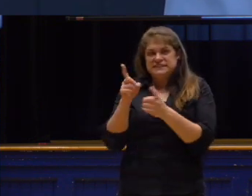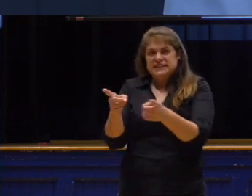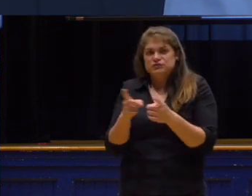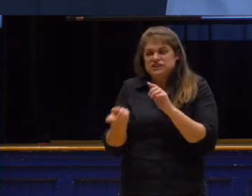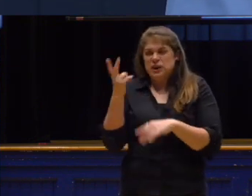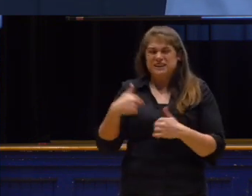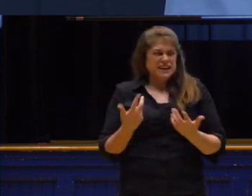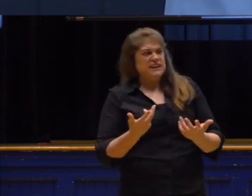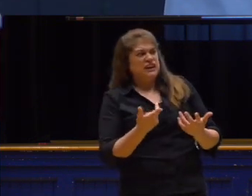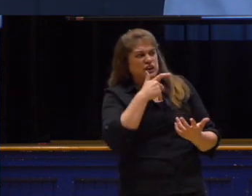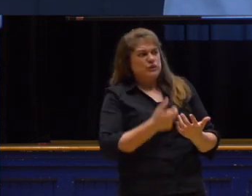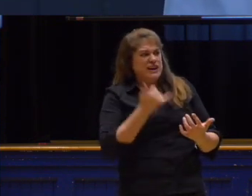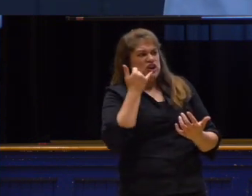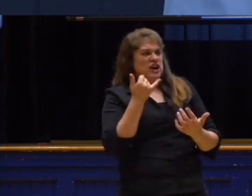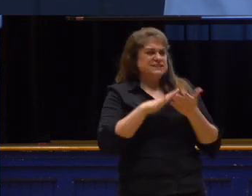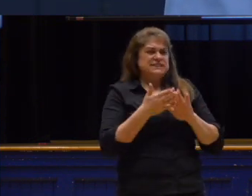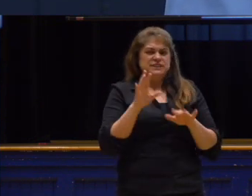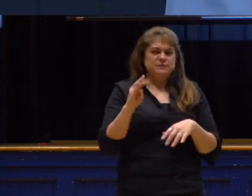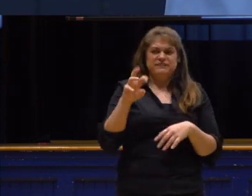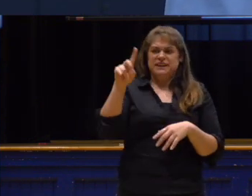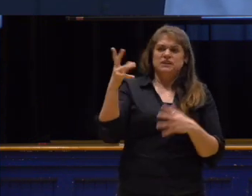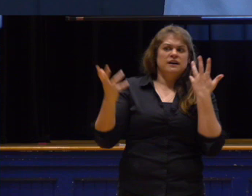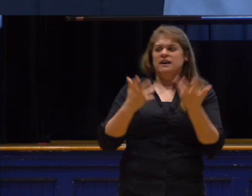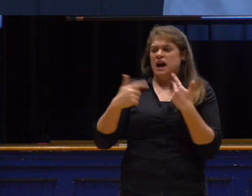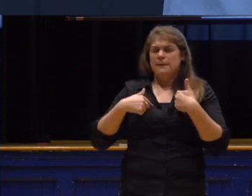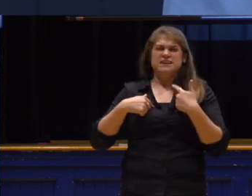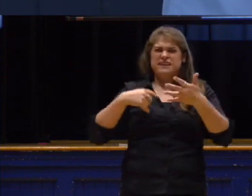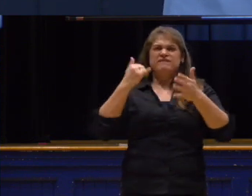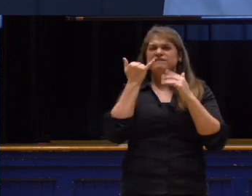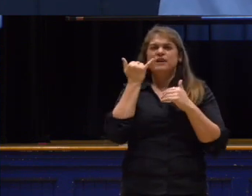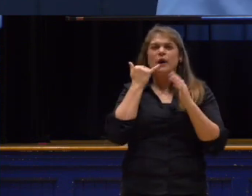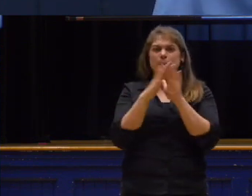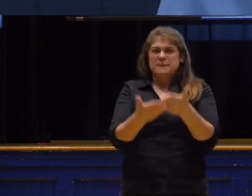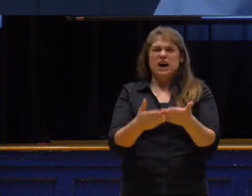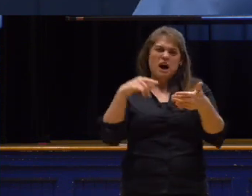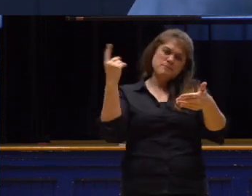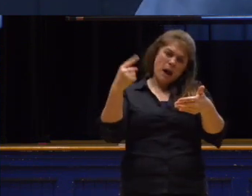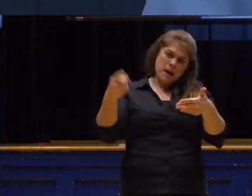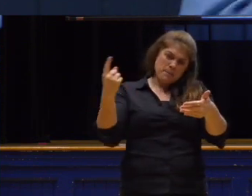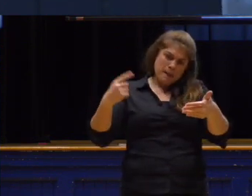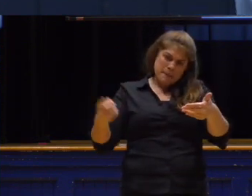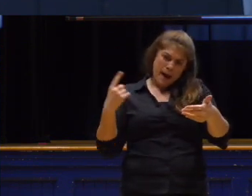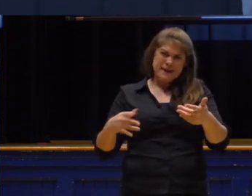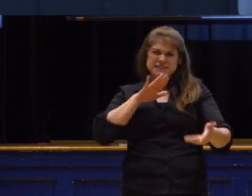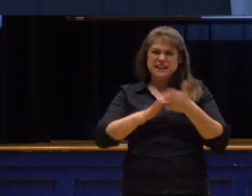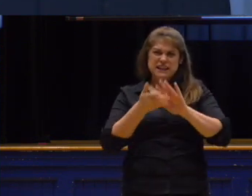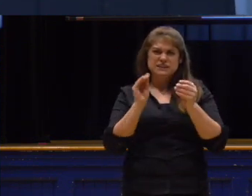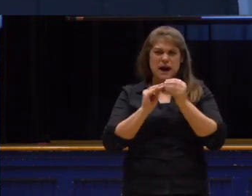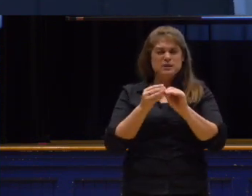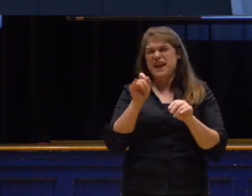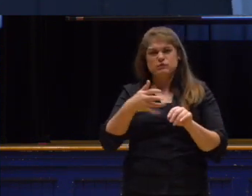but it's like if, hey, I don't know who to call the city of Springfield, I'm going to start going through the phone book and looking at the city numbers if we didn't